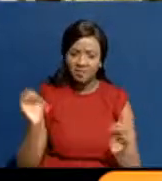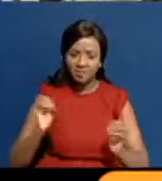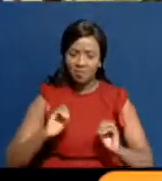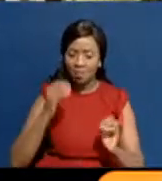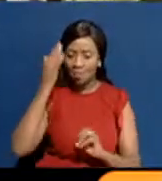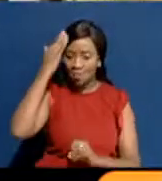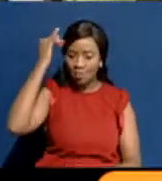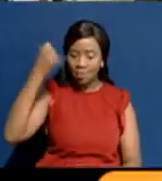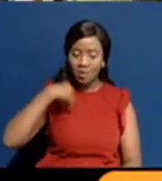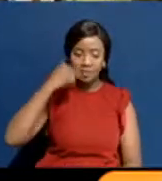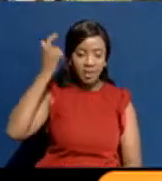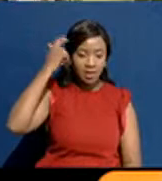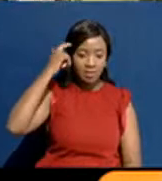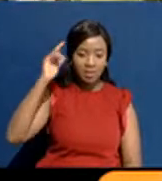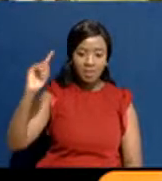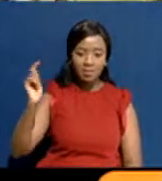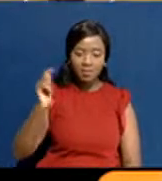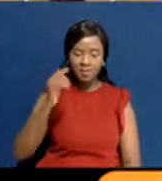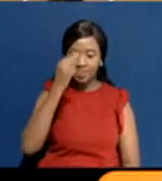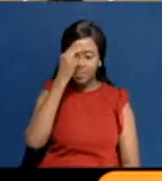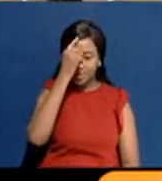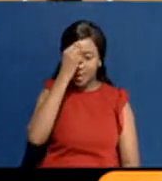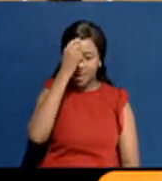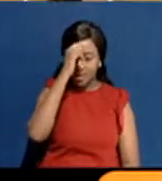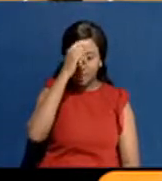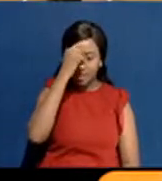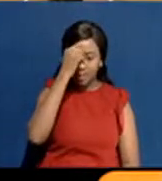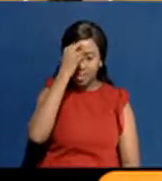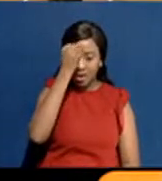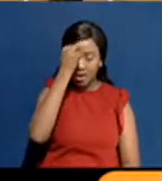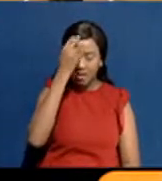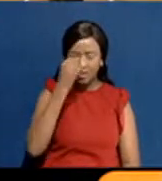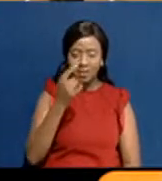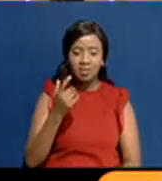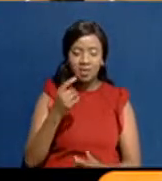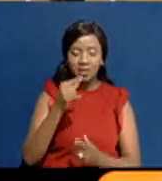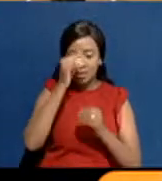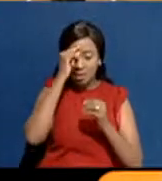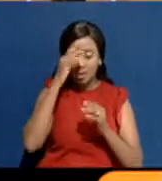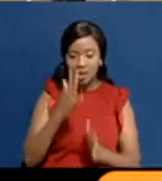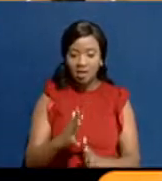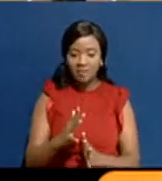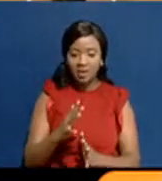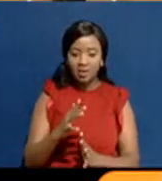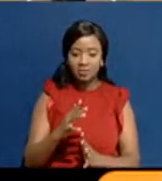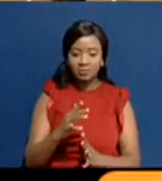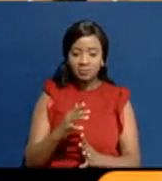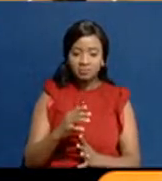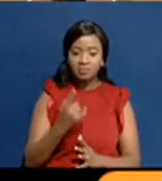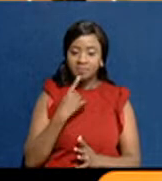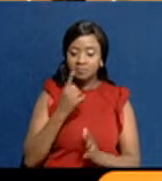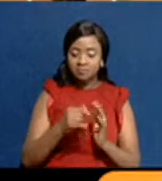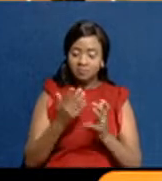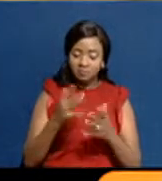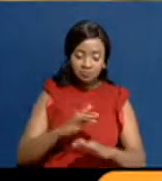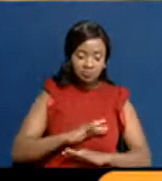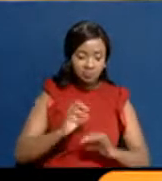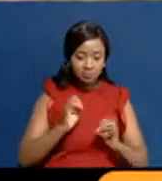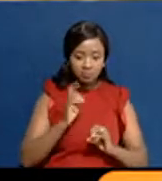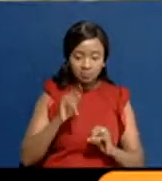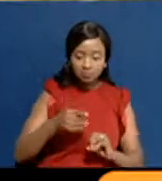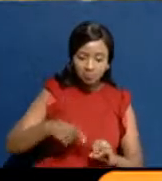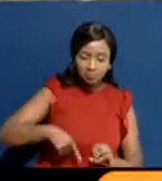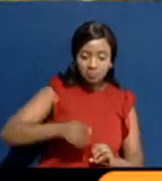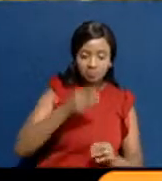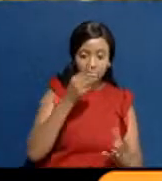Governor of Tharaka Nithi spoke out and said, there isn't enough. We are having now to go and try and procure some of these